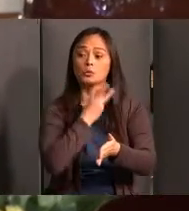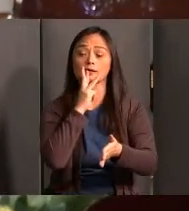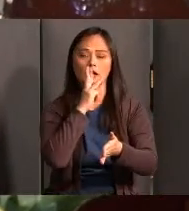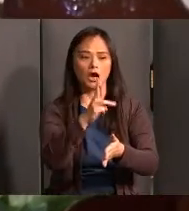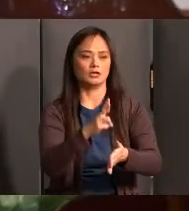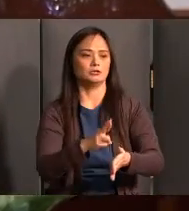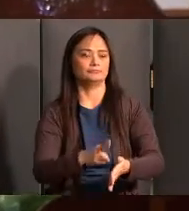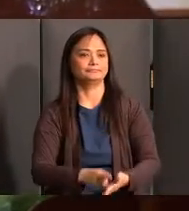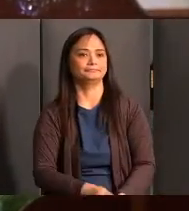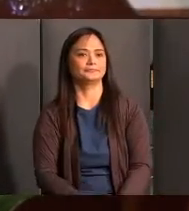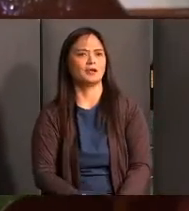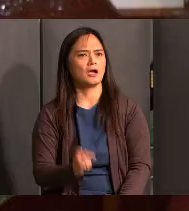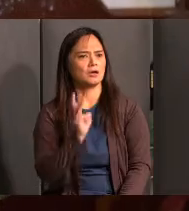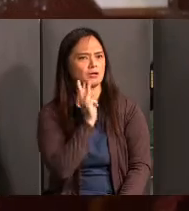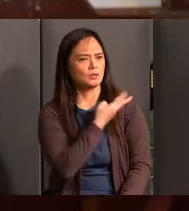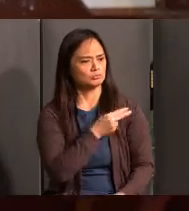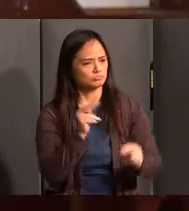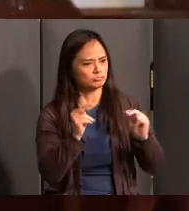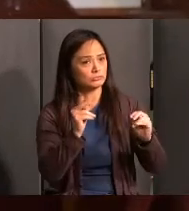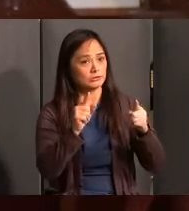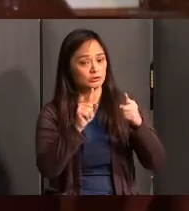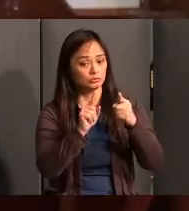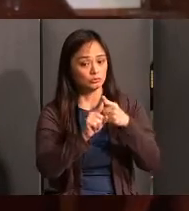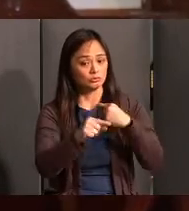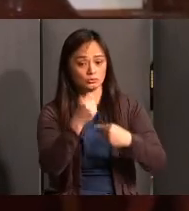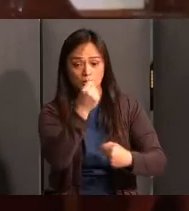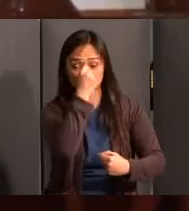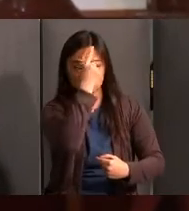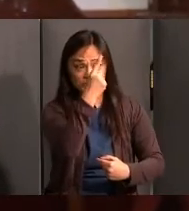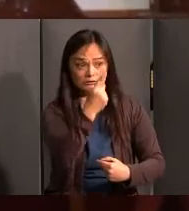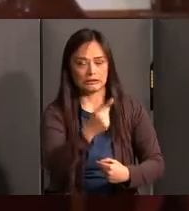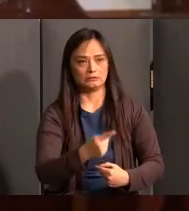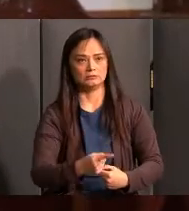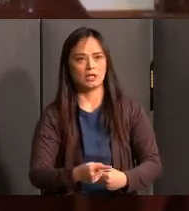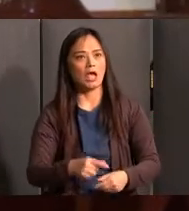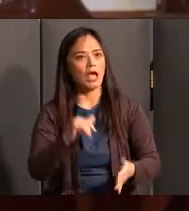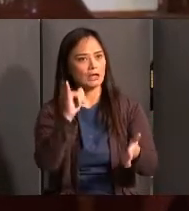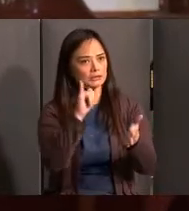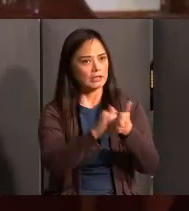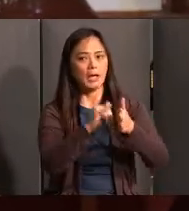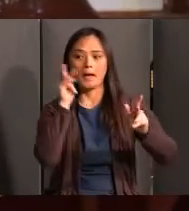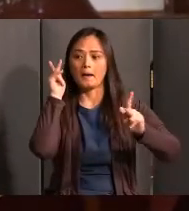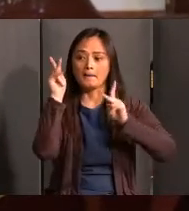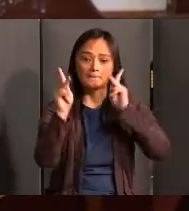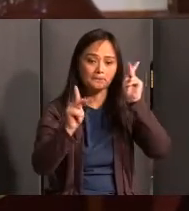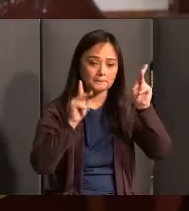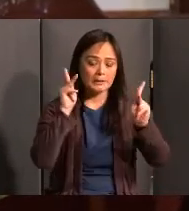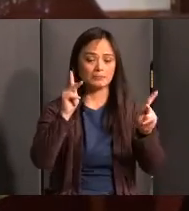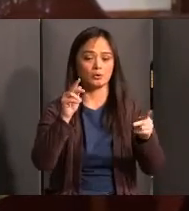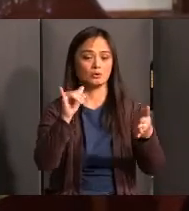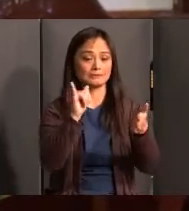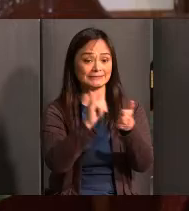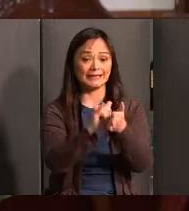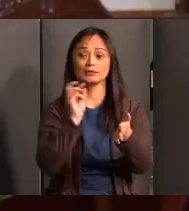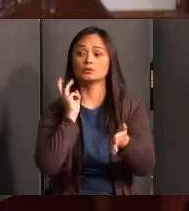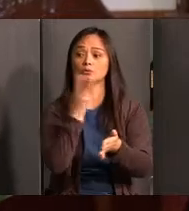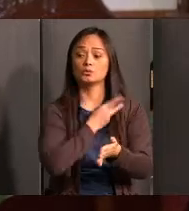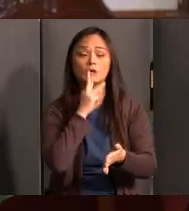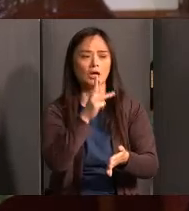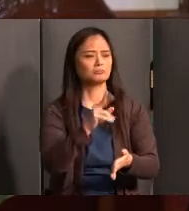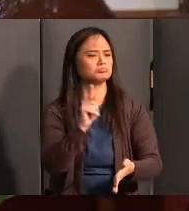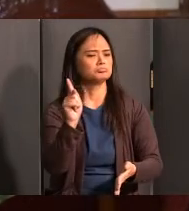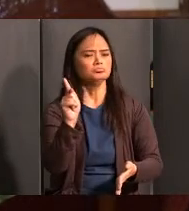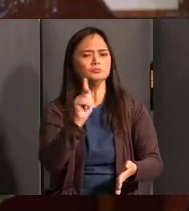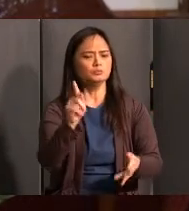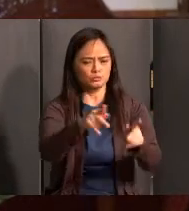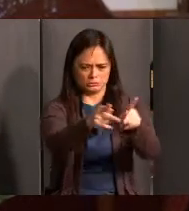view. Okay? The people that we are. What kind of people are we? The